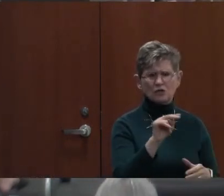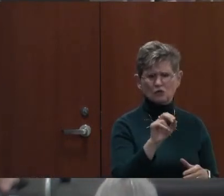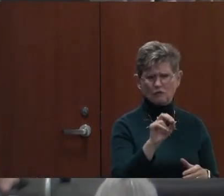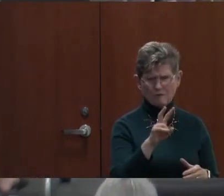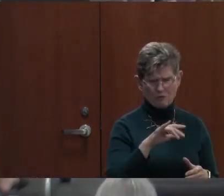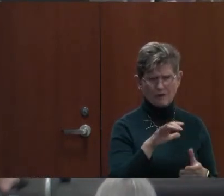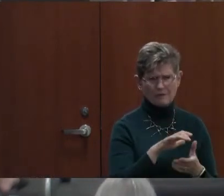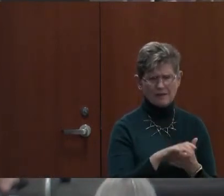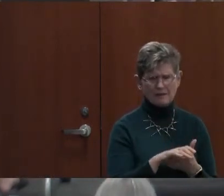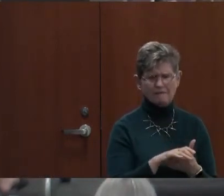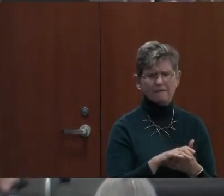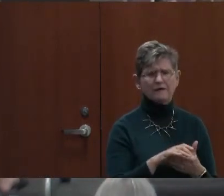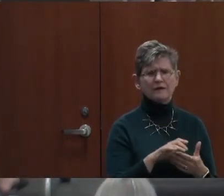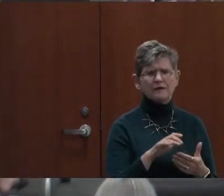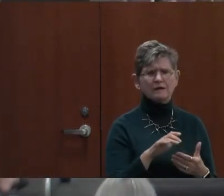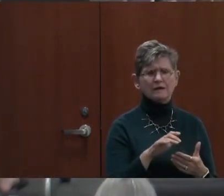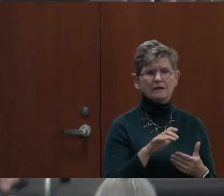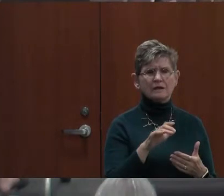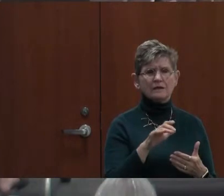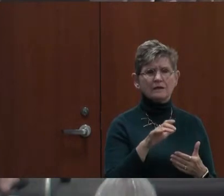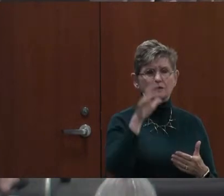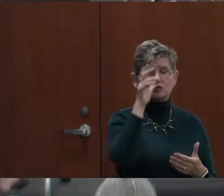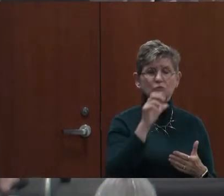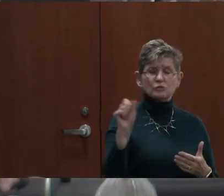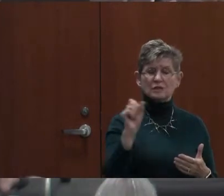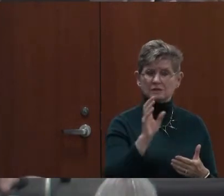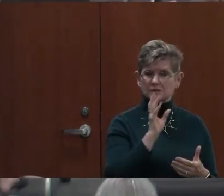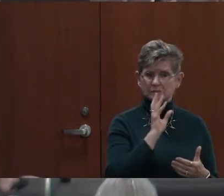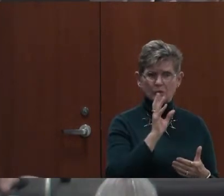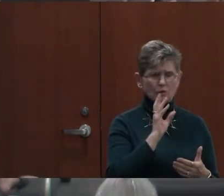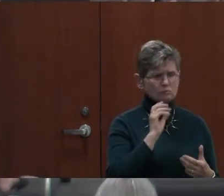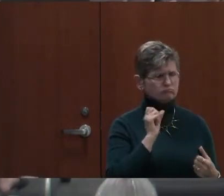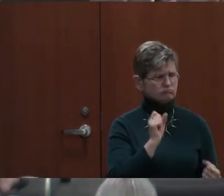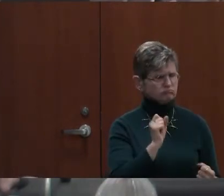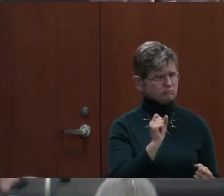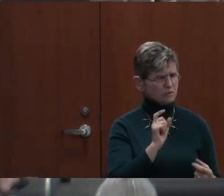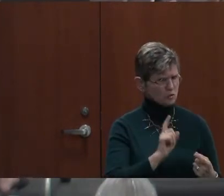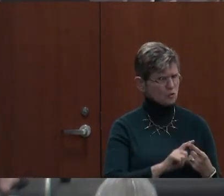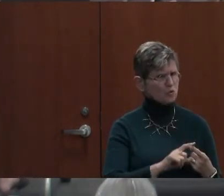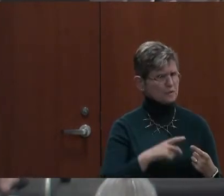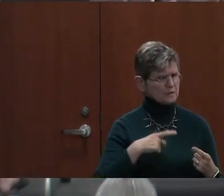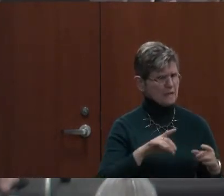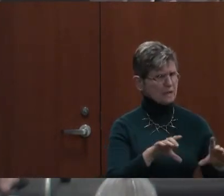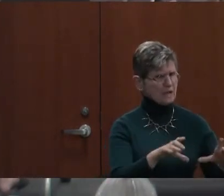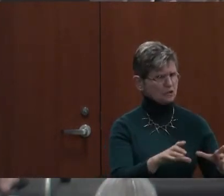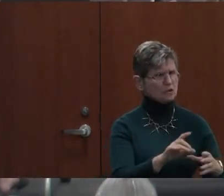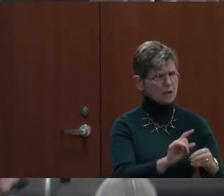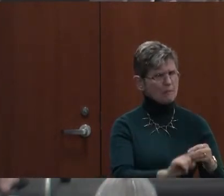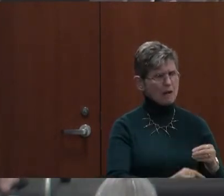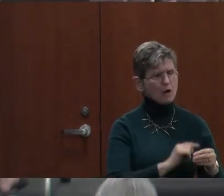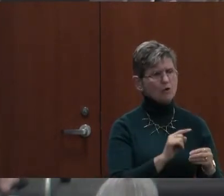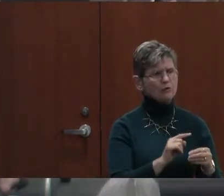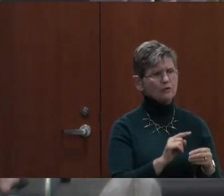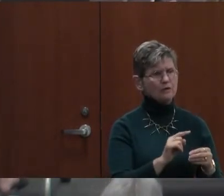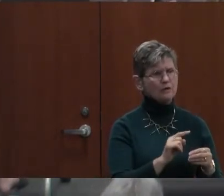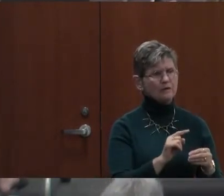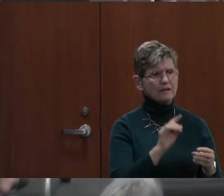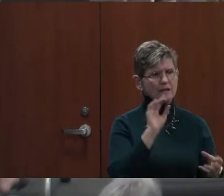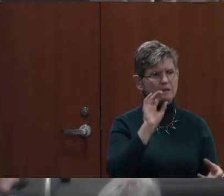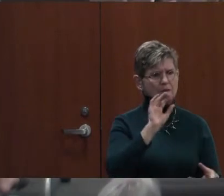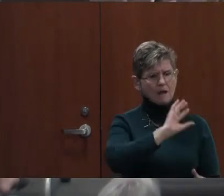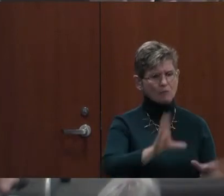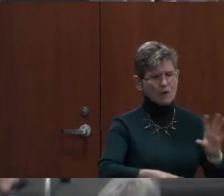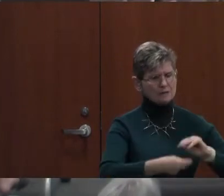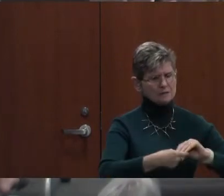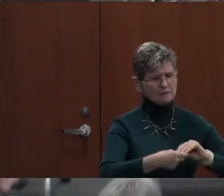was, the superintendent spoke quite forcefully to the delegation about the